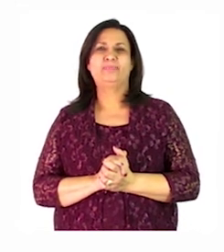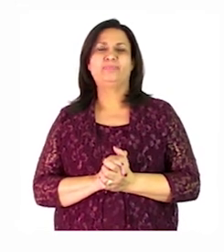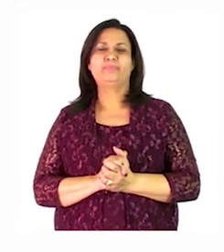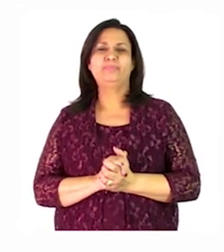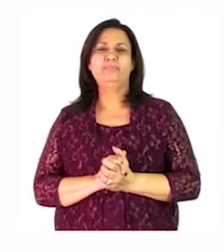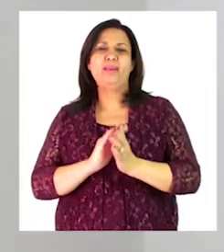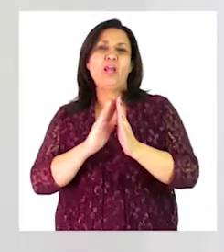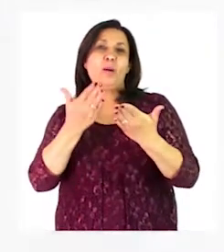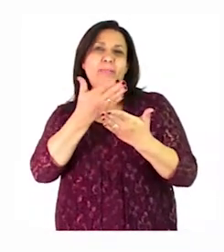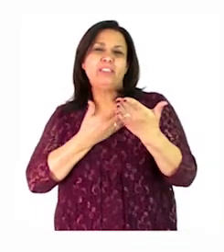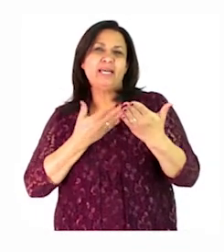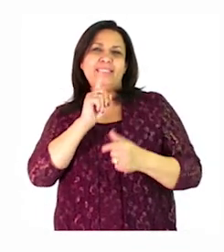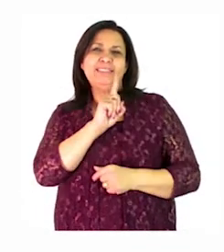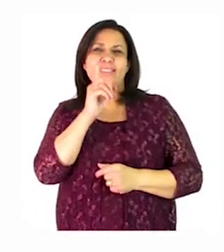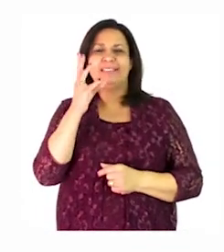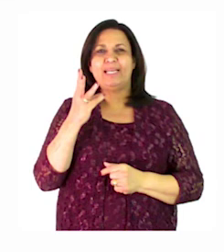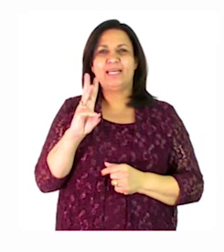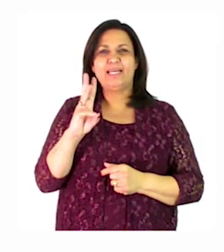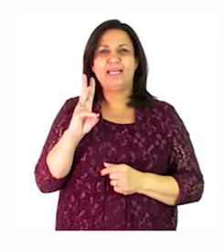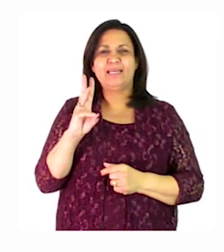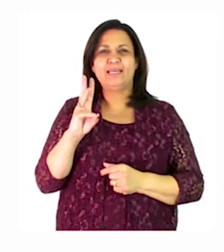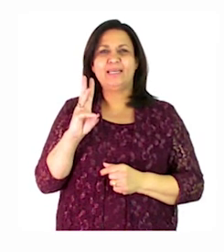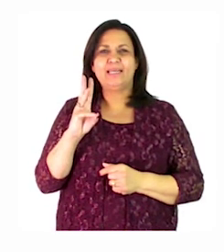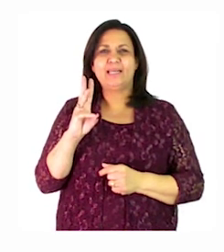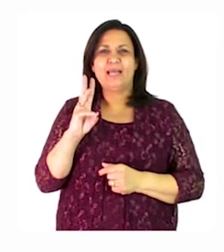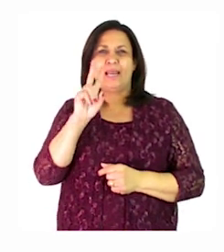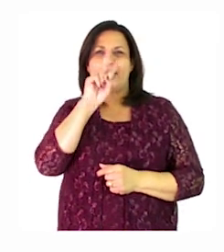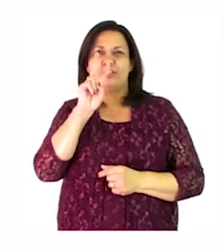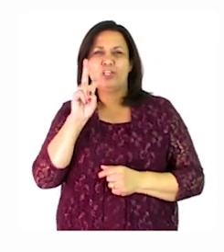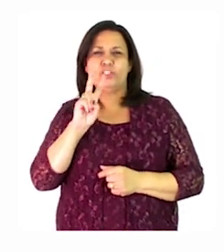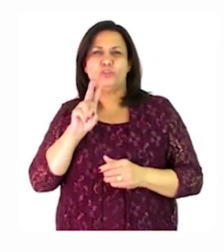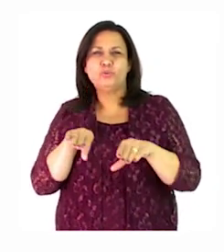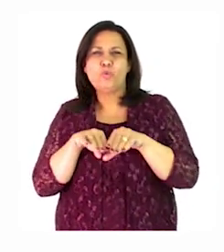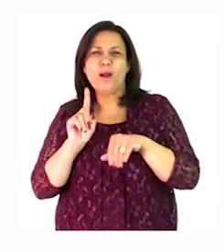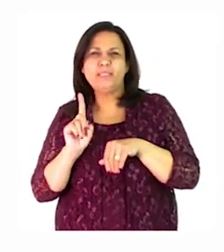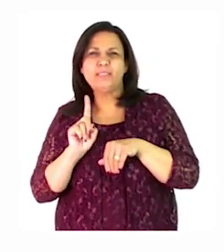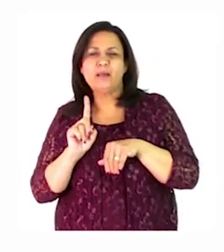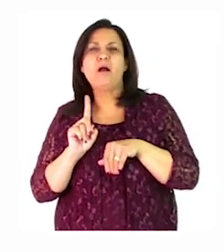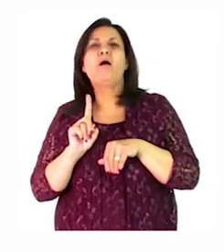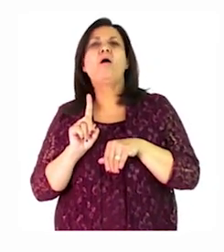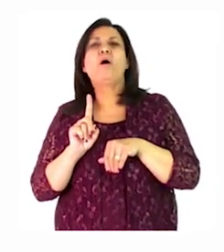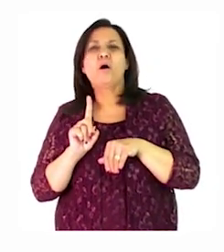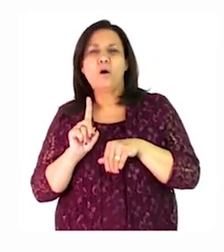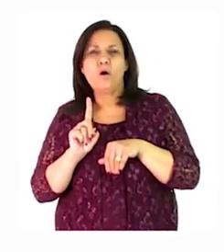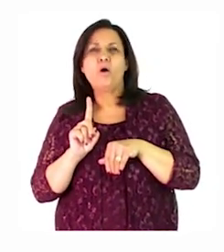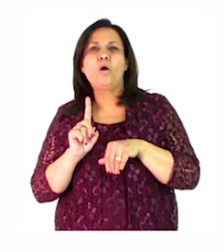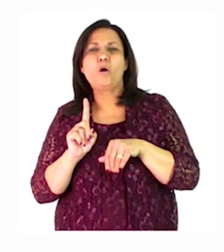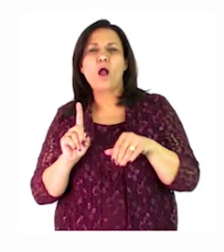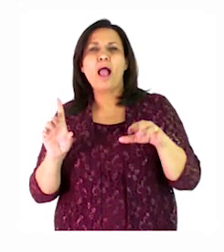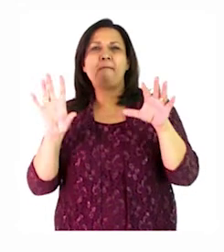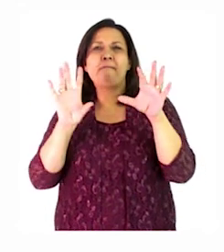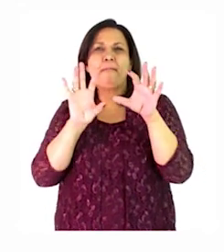On page 16, there is an instruction on top. It says, match the